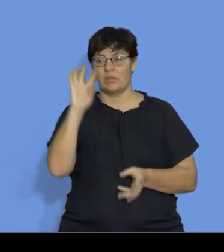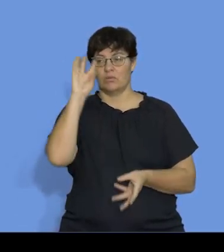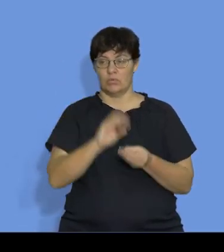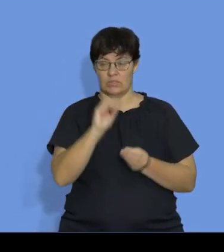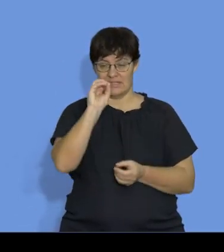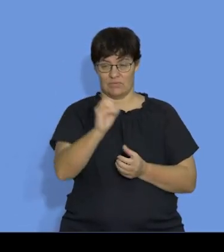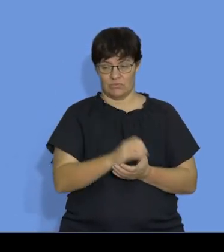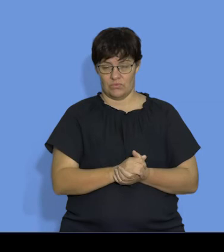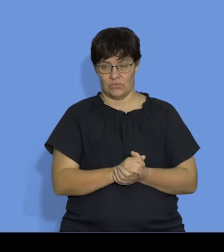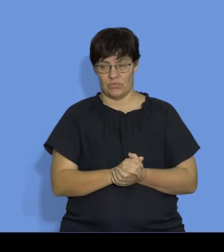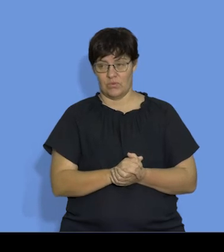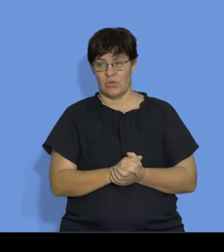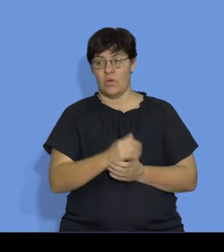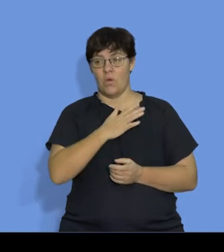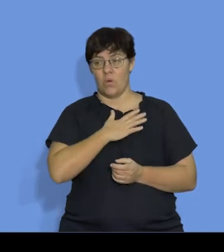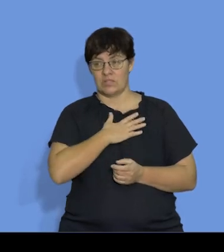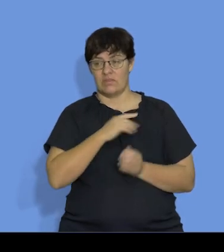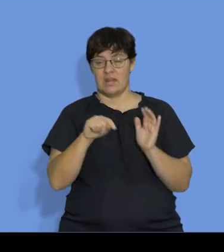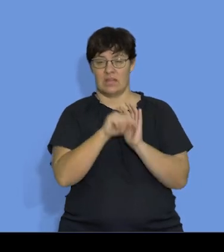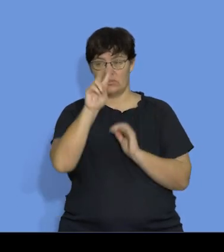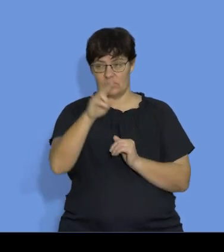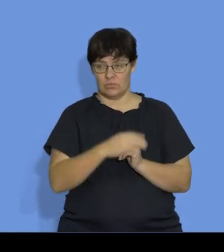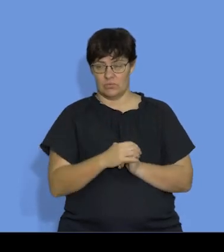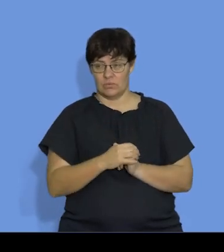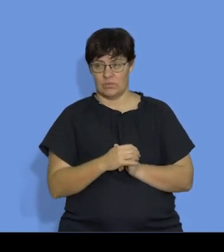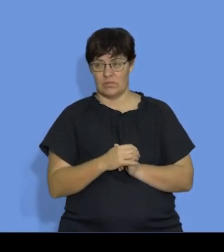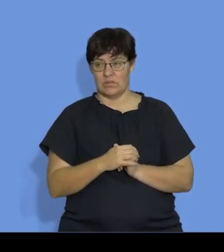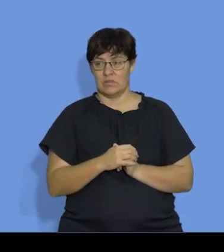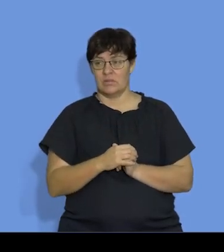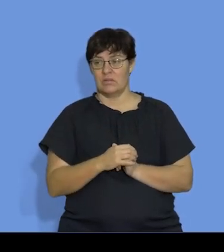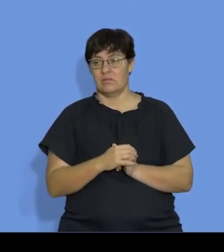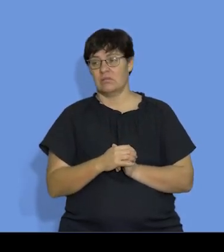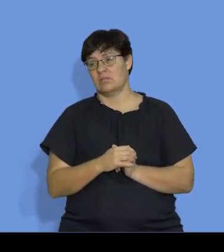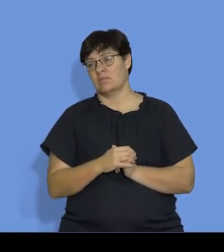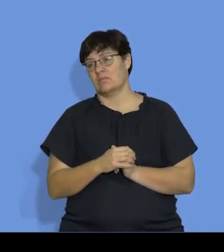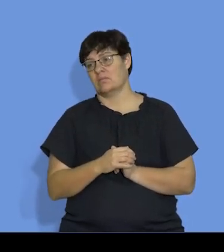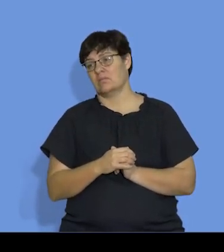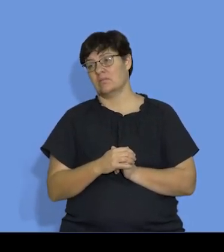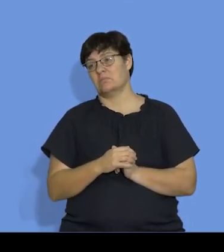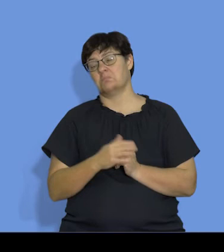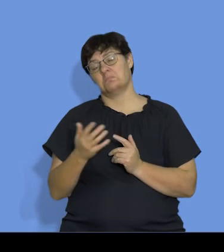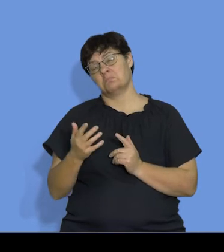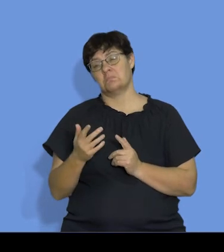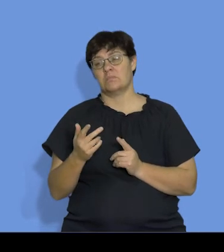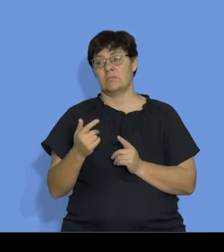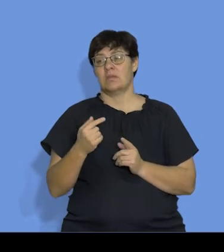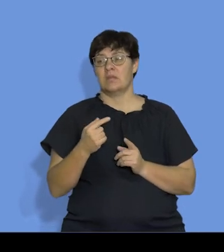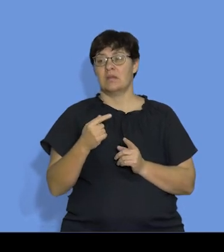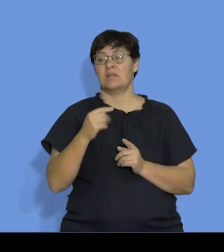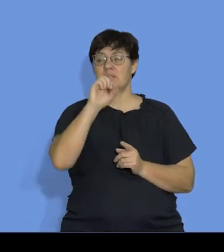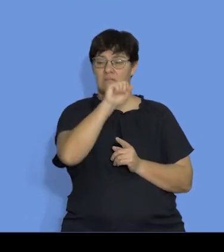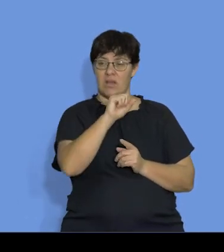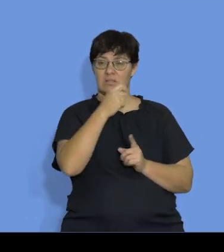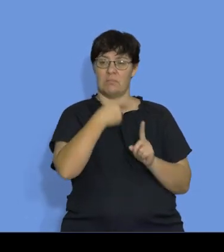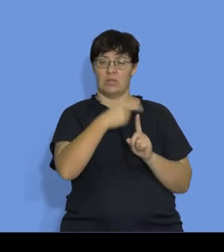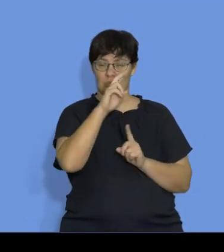0. Okay, oxygen negative 2, right? Sulfur is plus 2 in